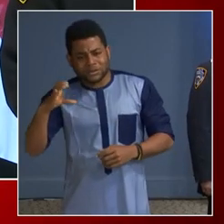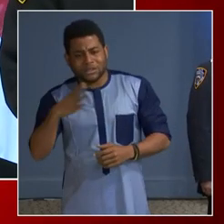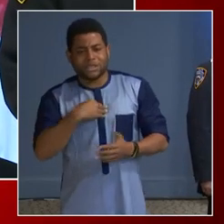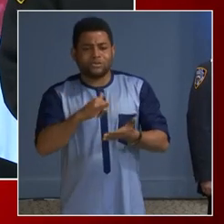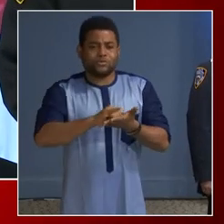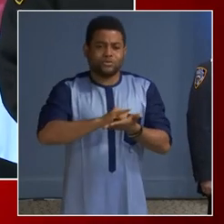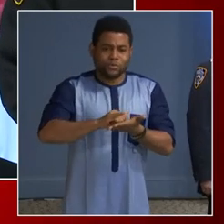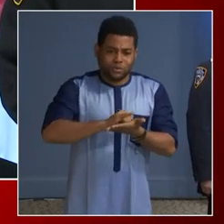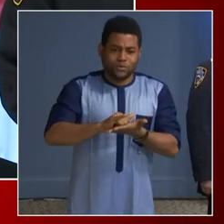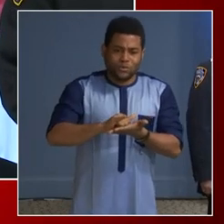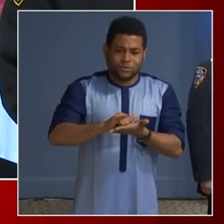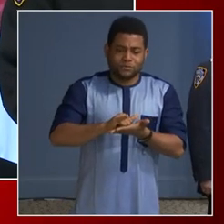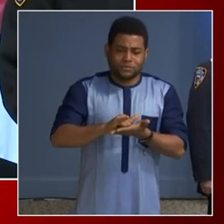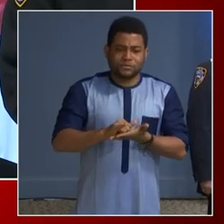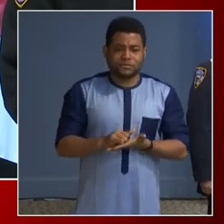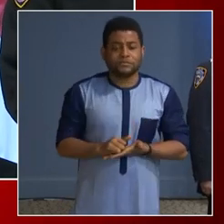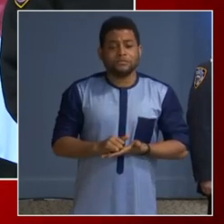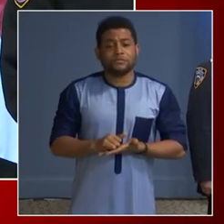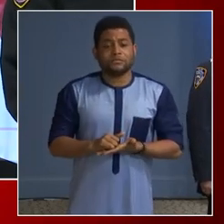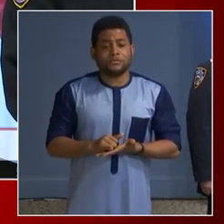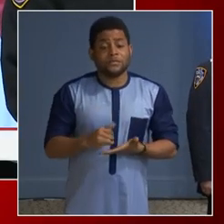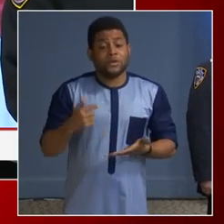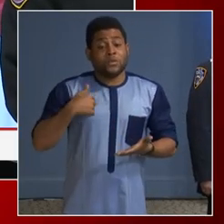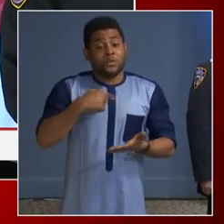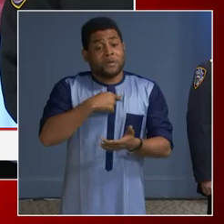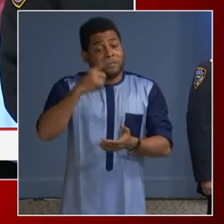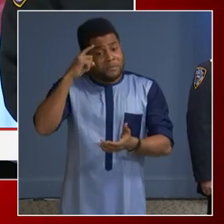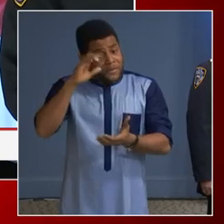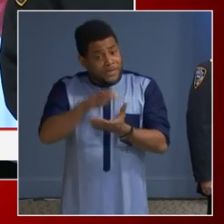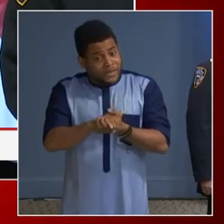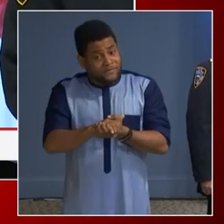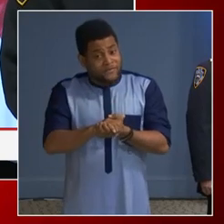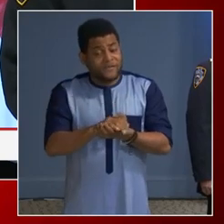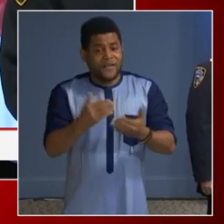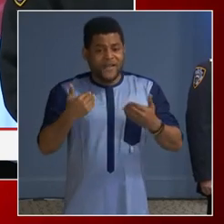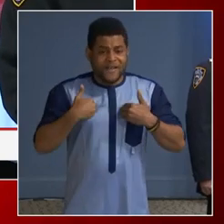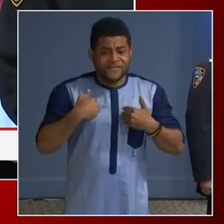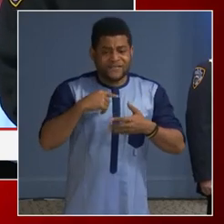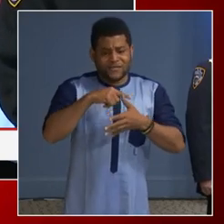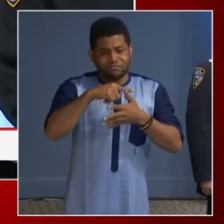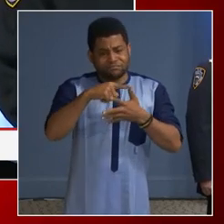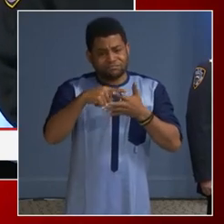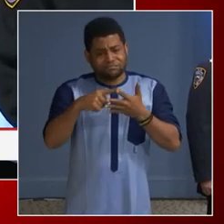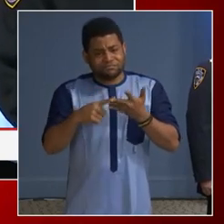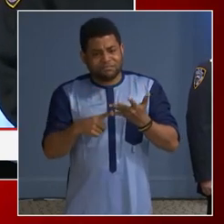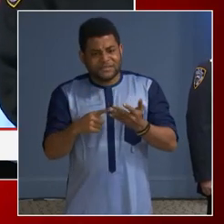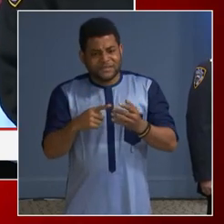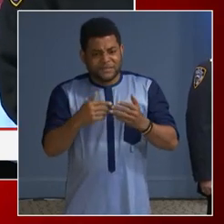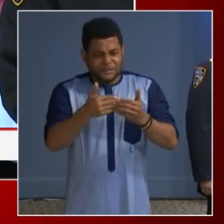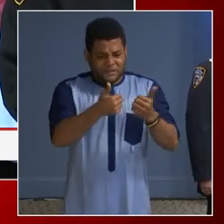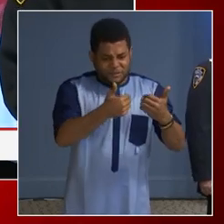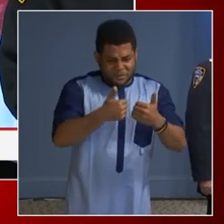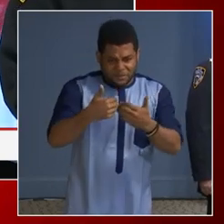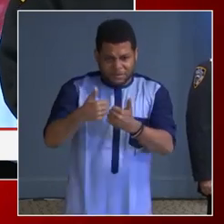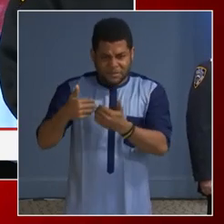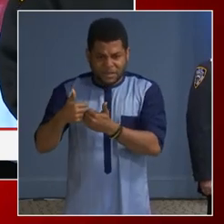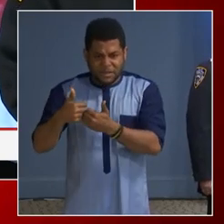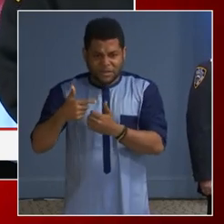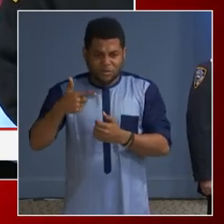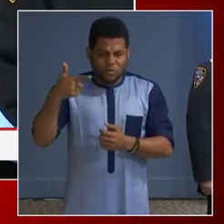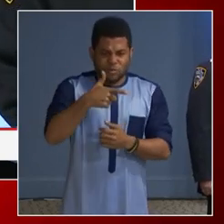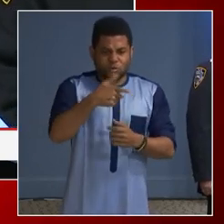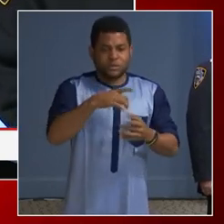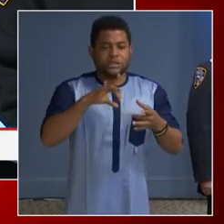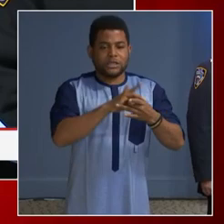City. We believe that there are at least 5 separate shootings linked to the same